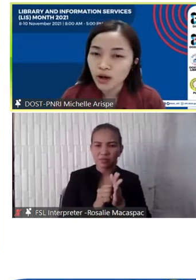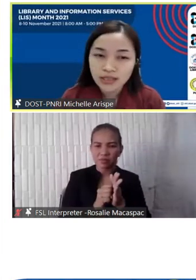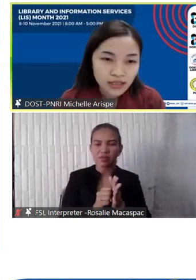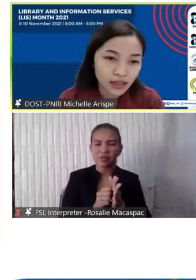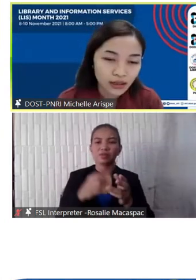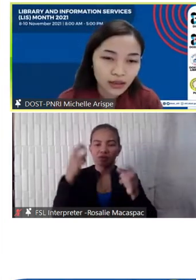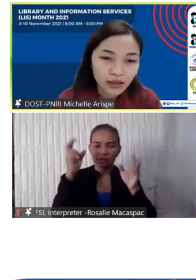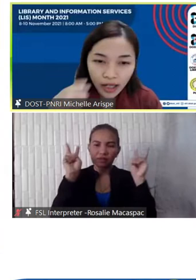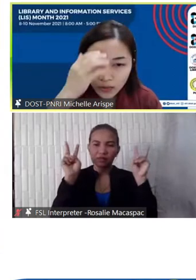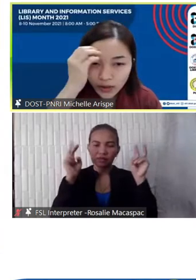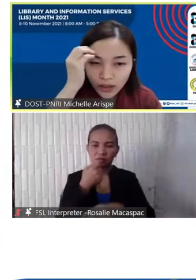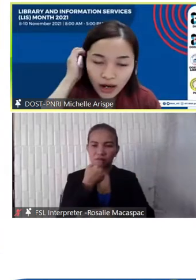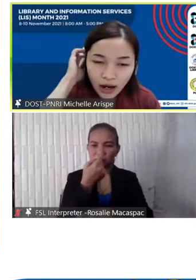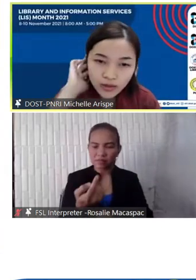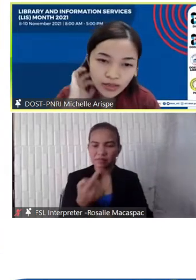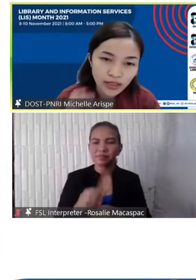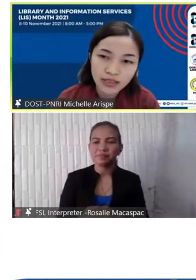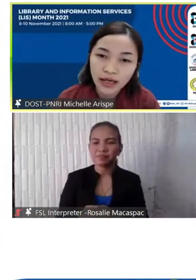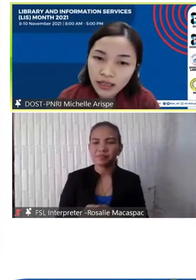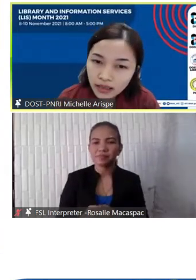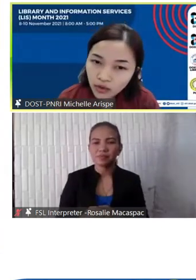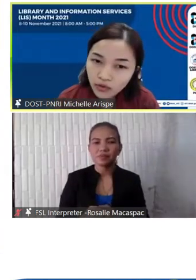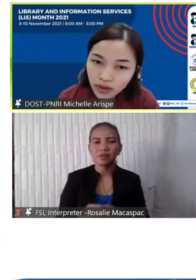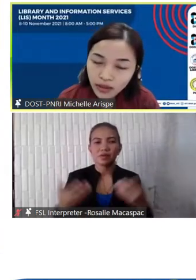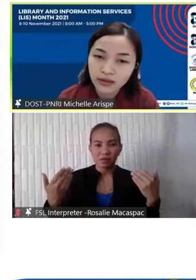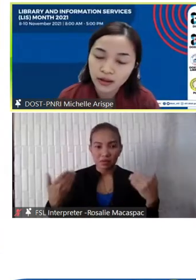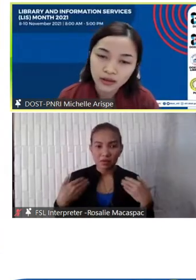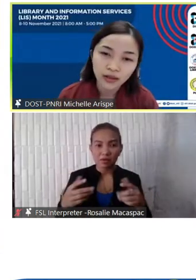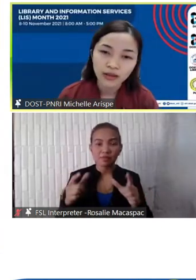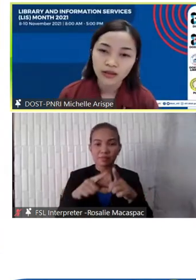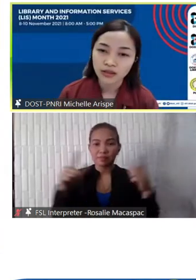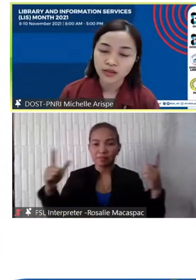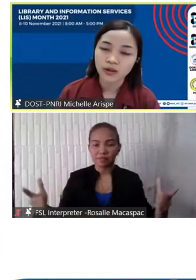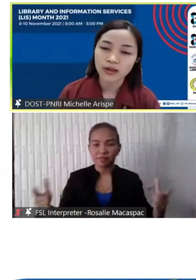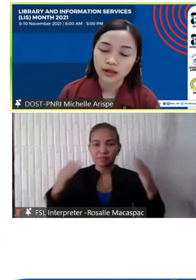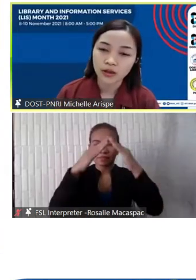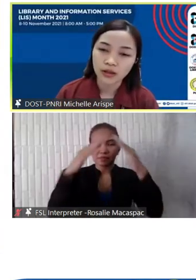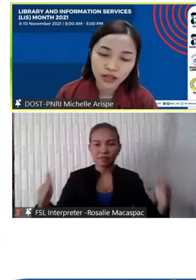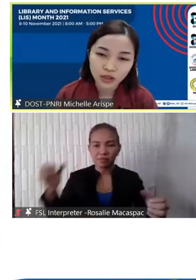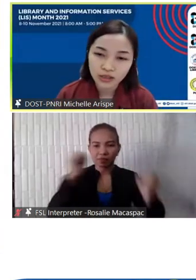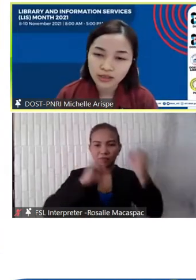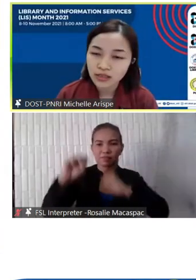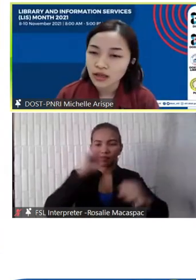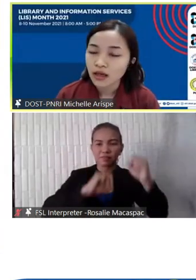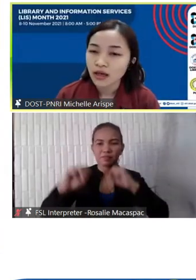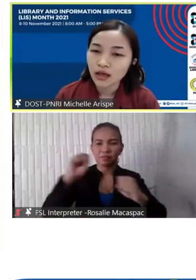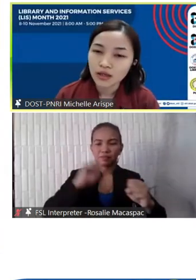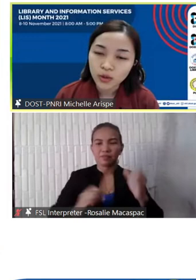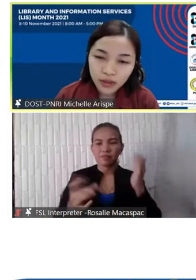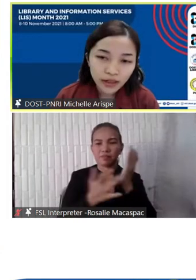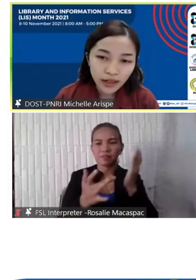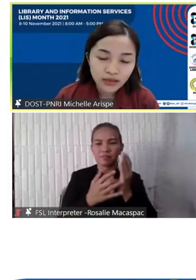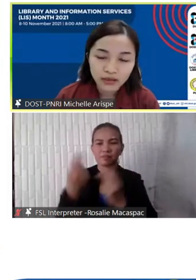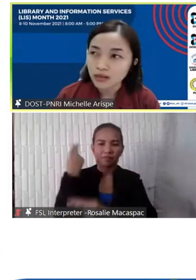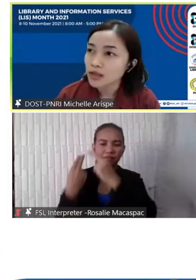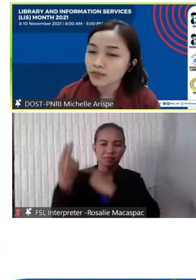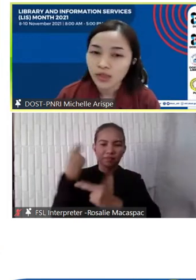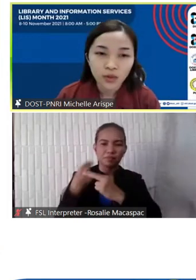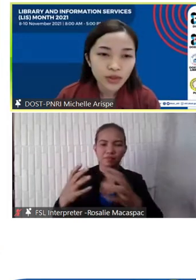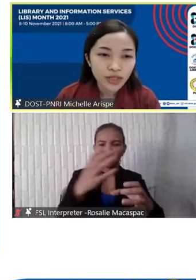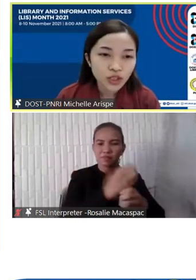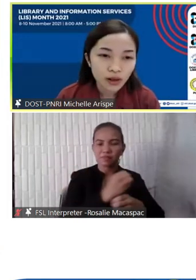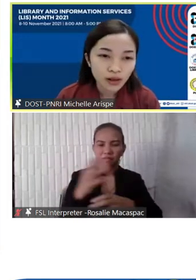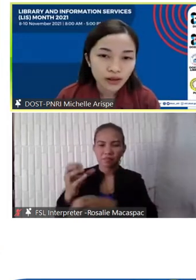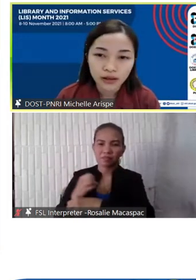So, on-site, our library houses scientific, technical, and historical collections in nuclear S&T,